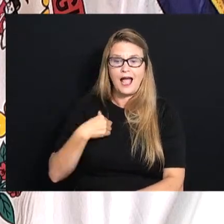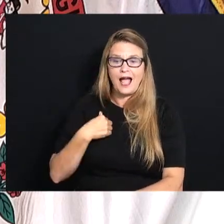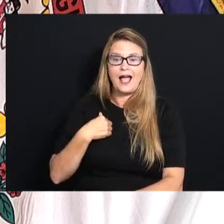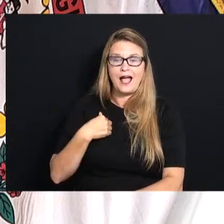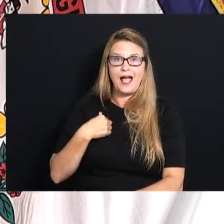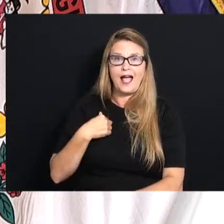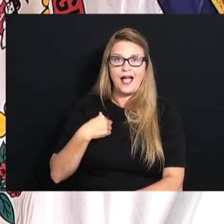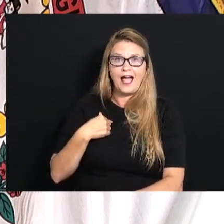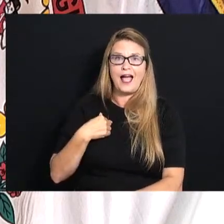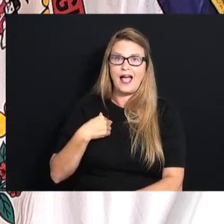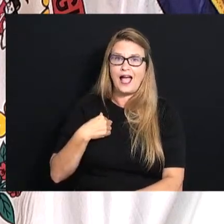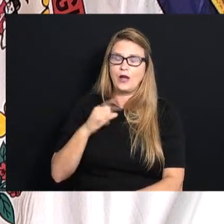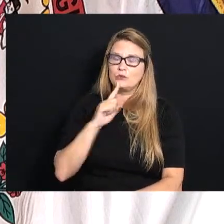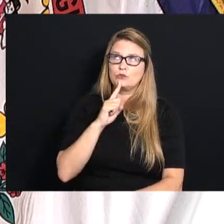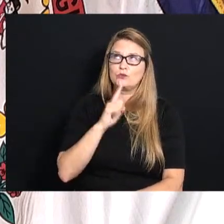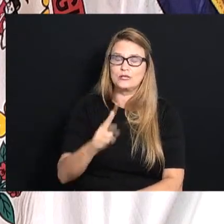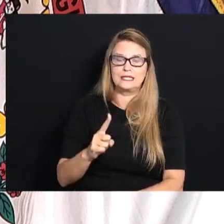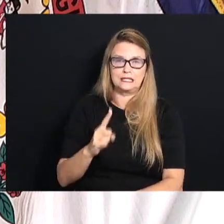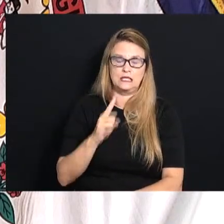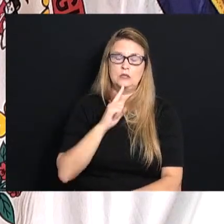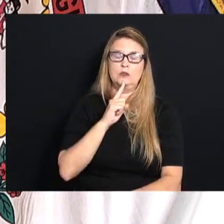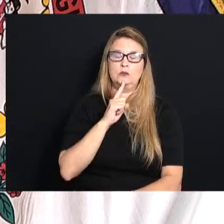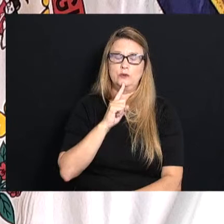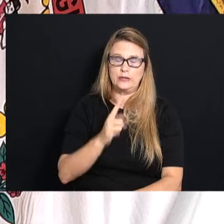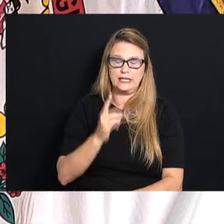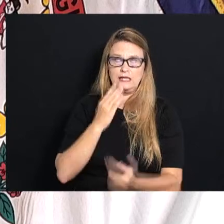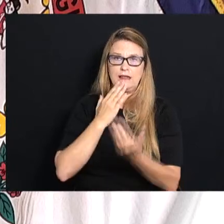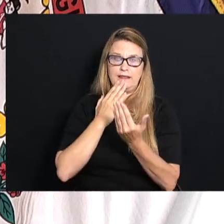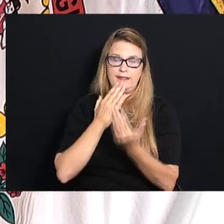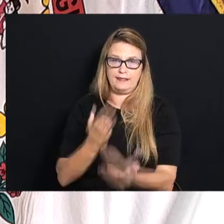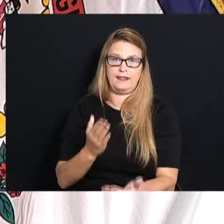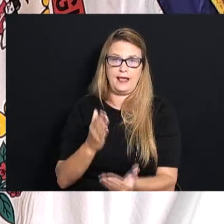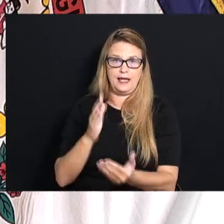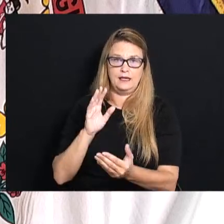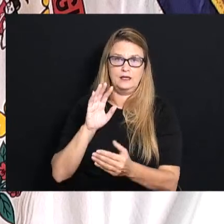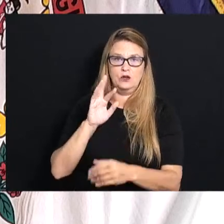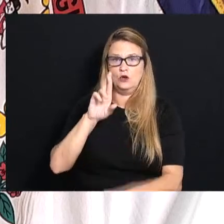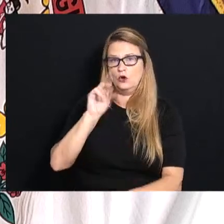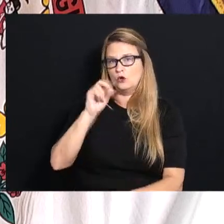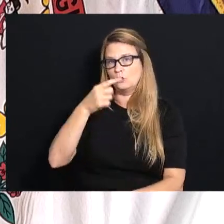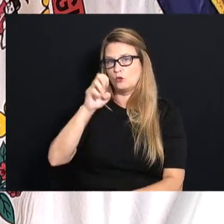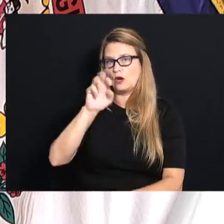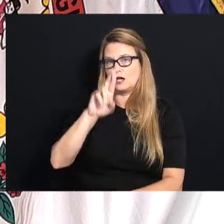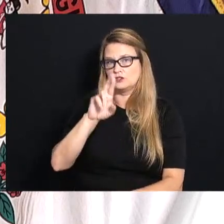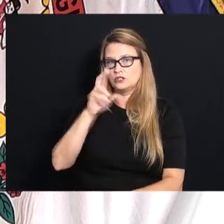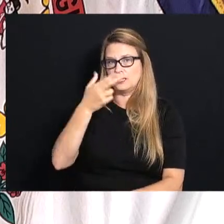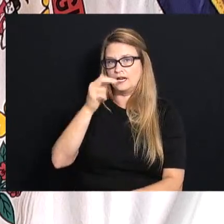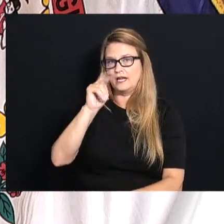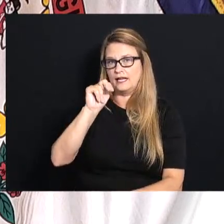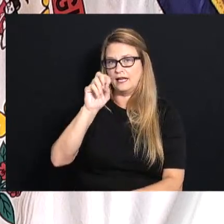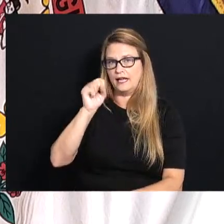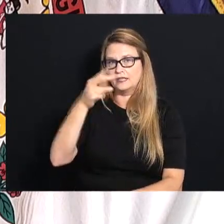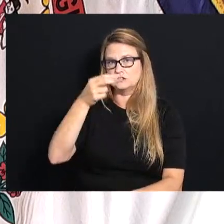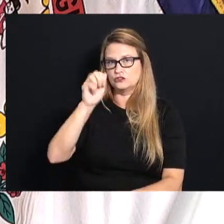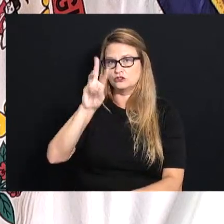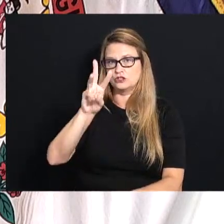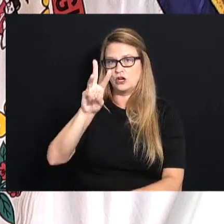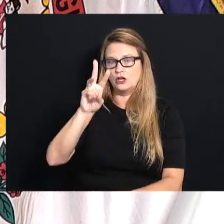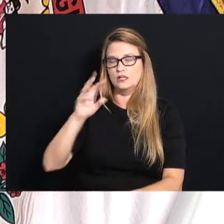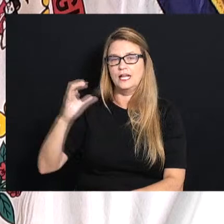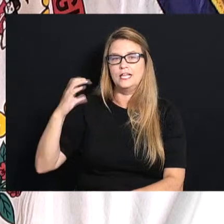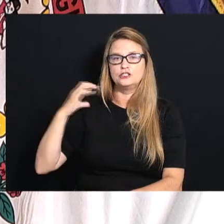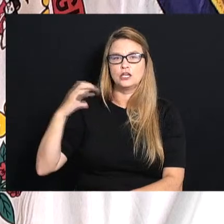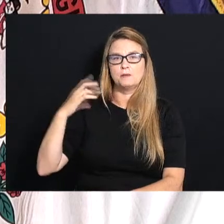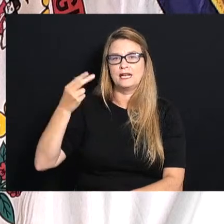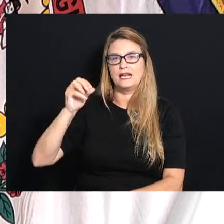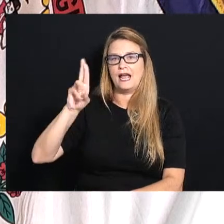extremely thank, you know, the great work, you know, from Roger Hanshaw and Chairman Householder and